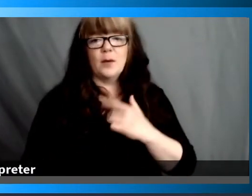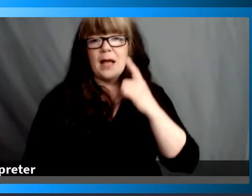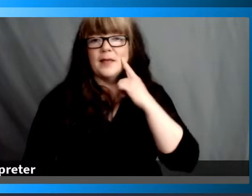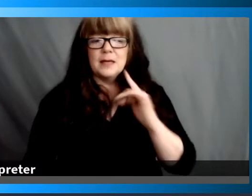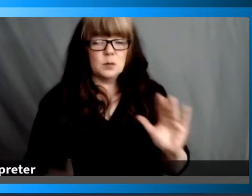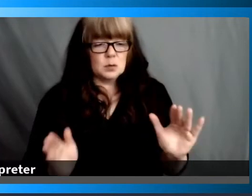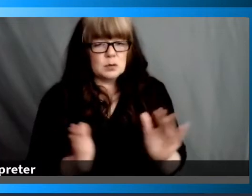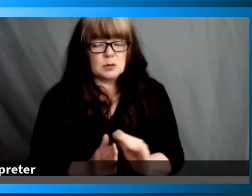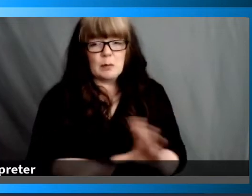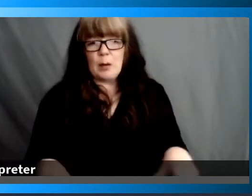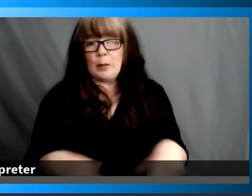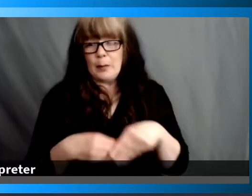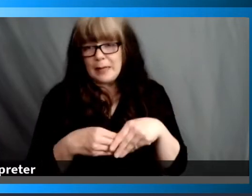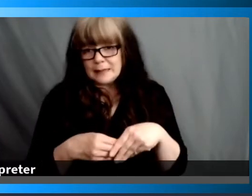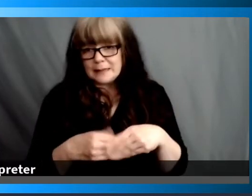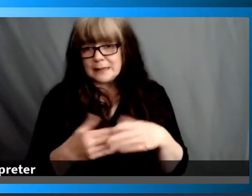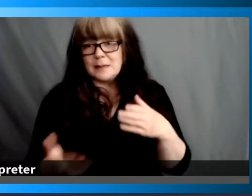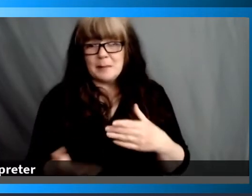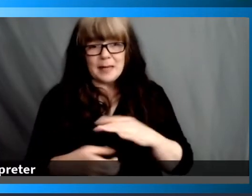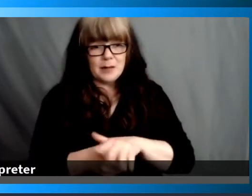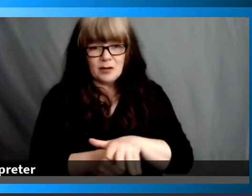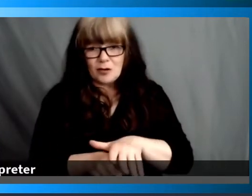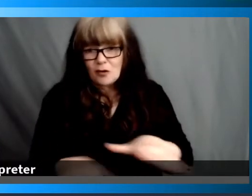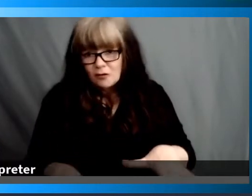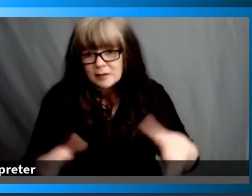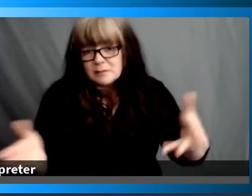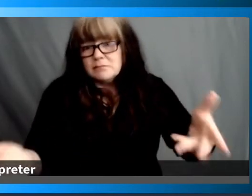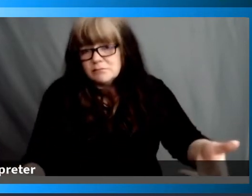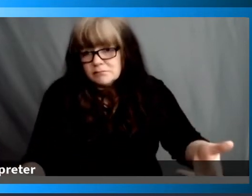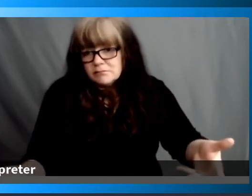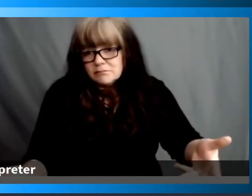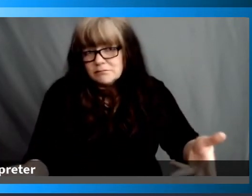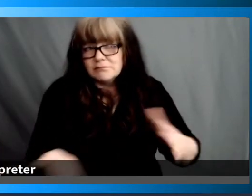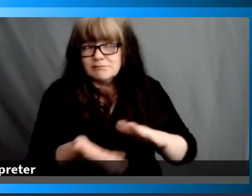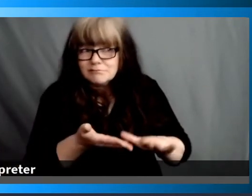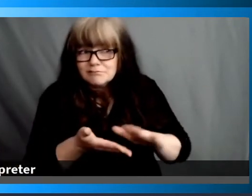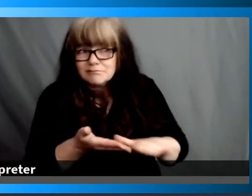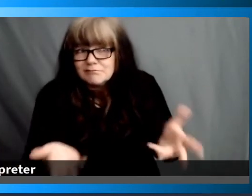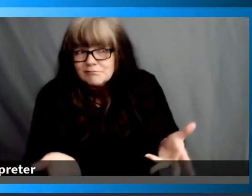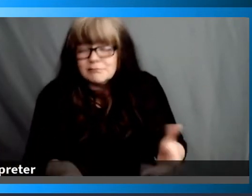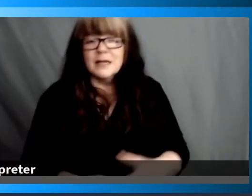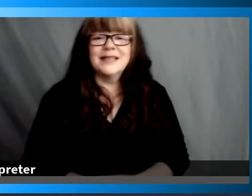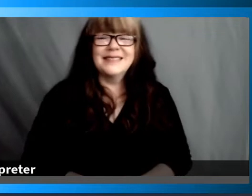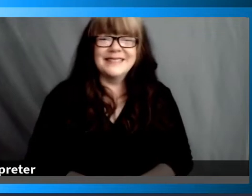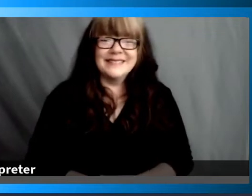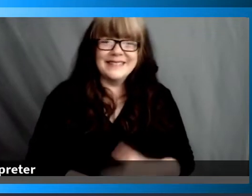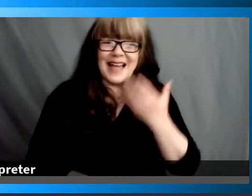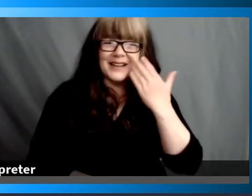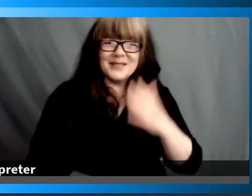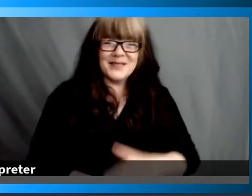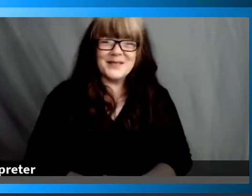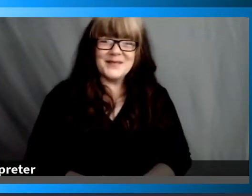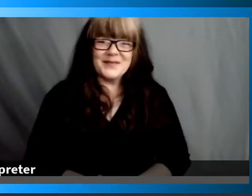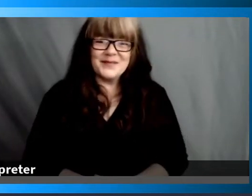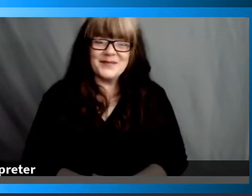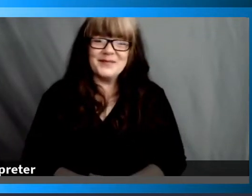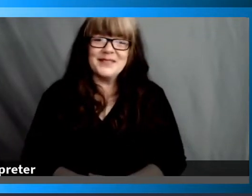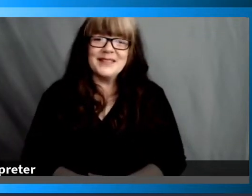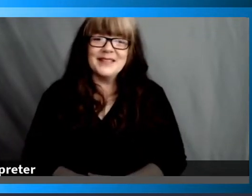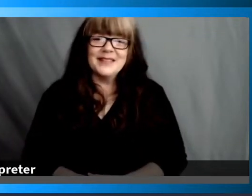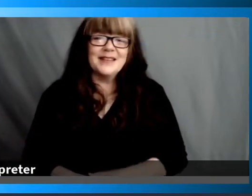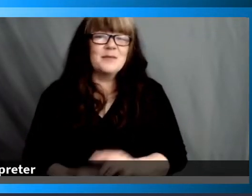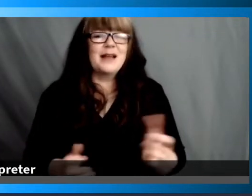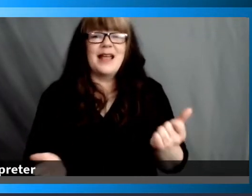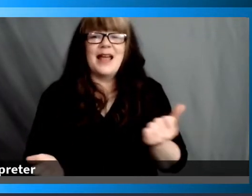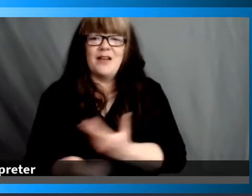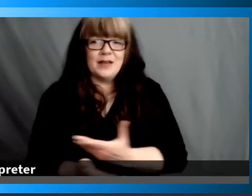wedding. Maybe it's COVID. You know, you have your excuses. I don't know. So everything,